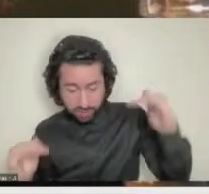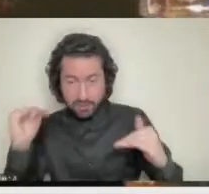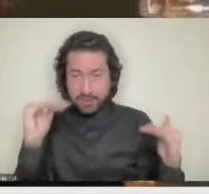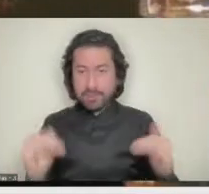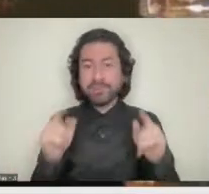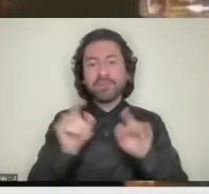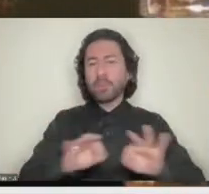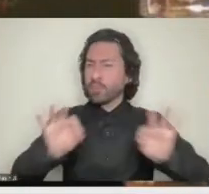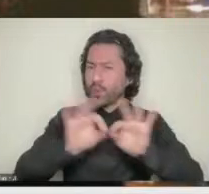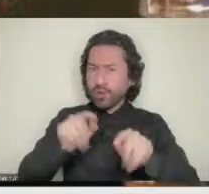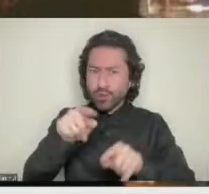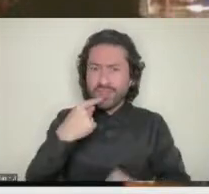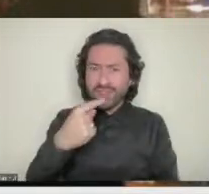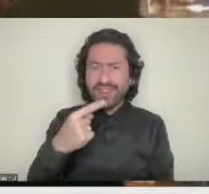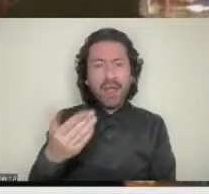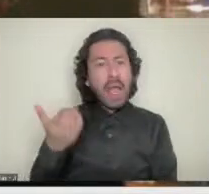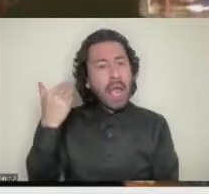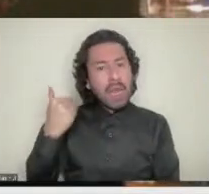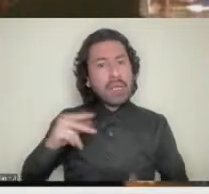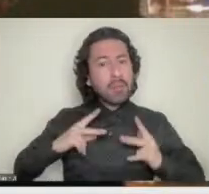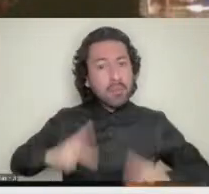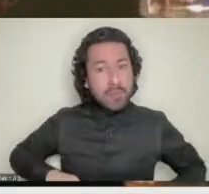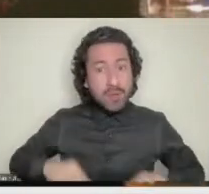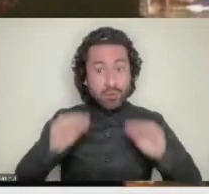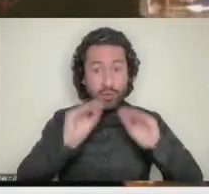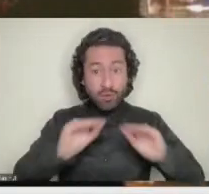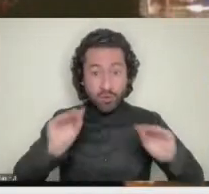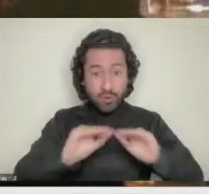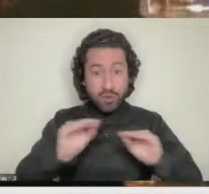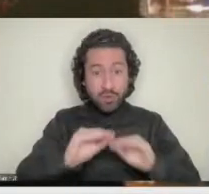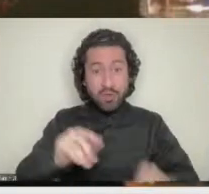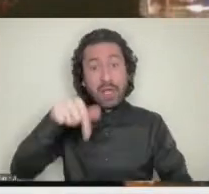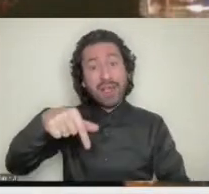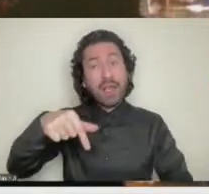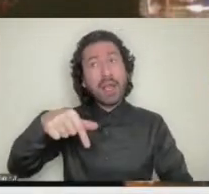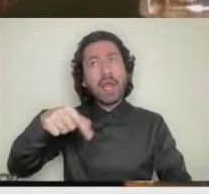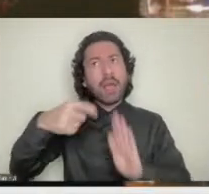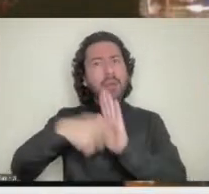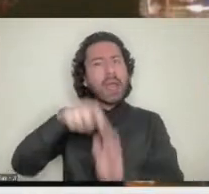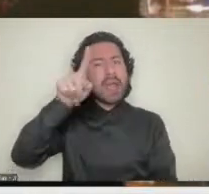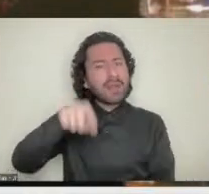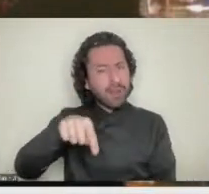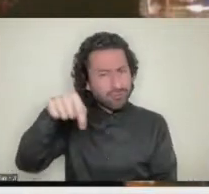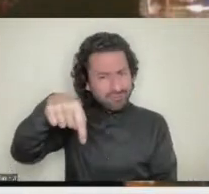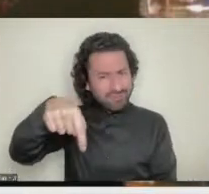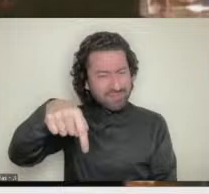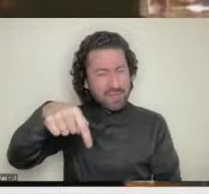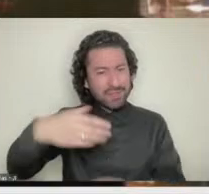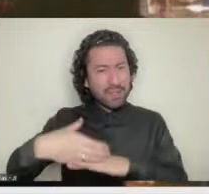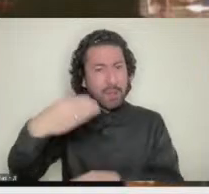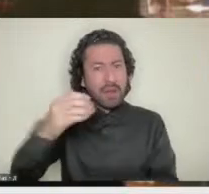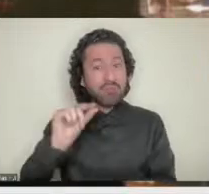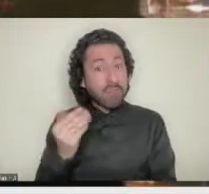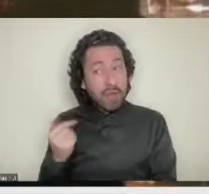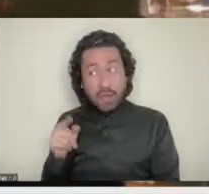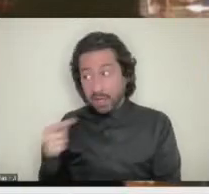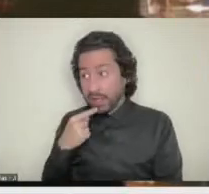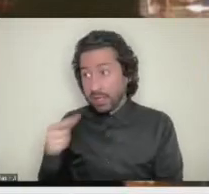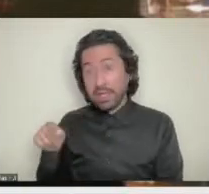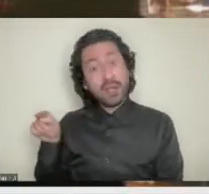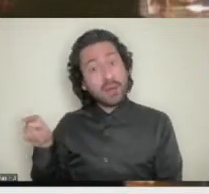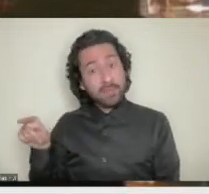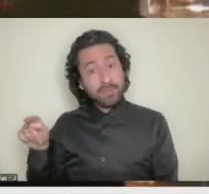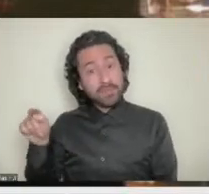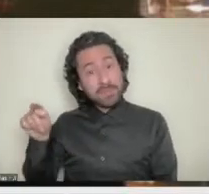groups. I am glad that you mentioned the meeting on ministers of education. Christian